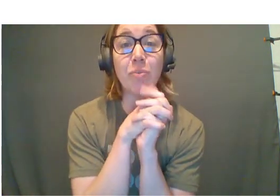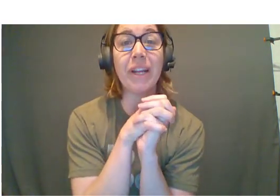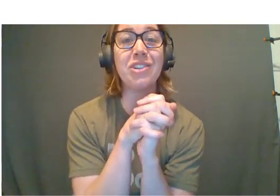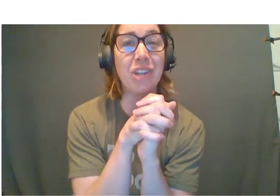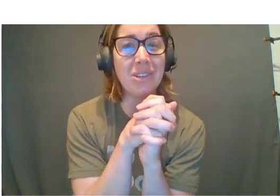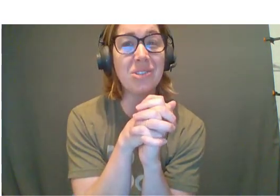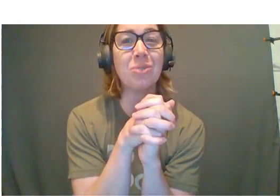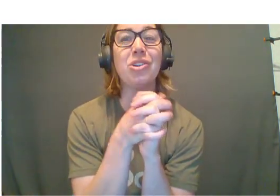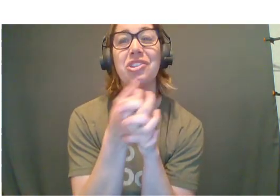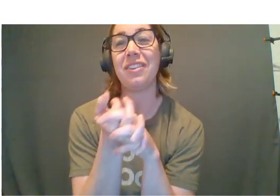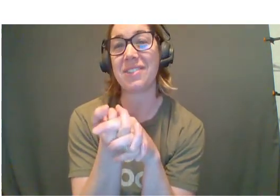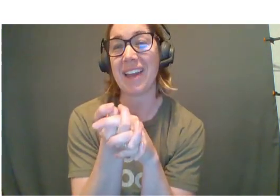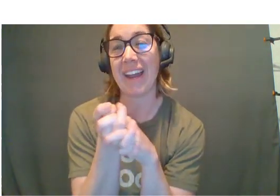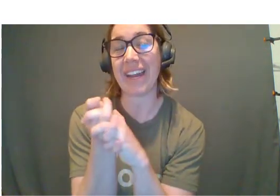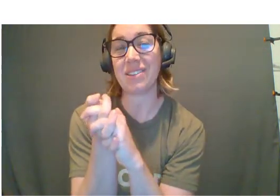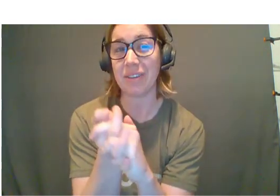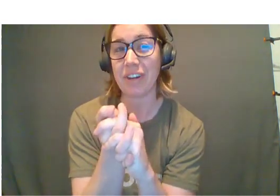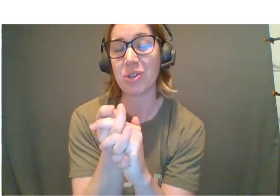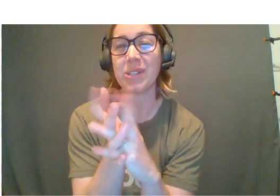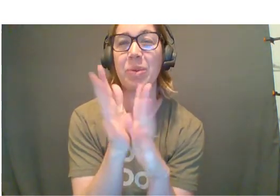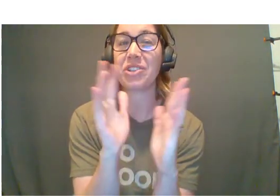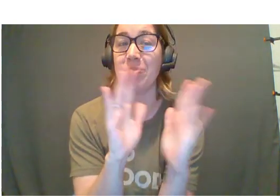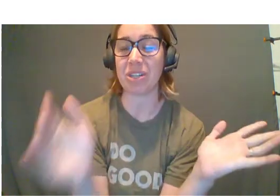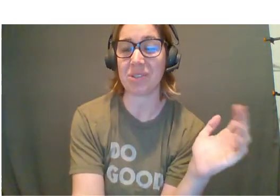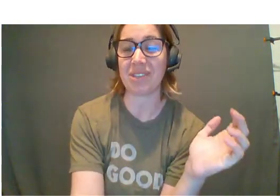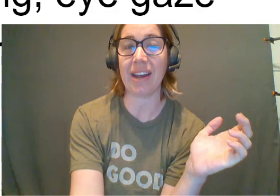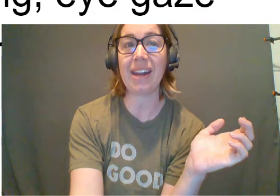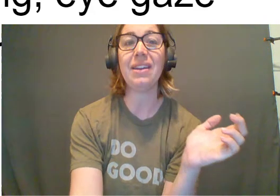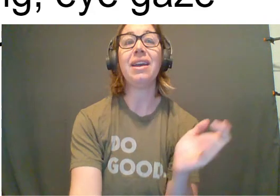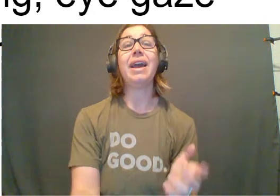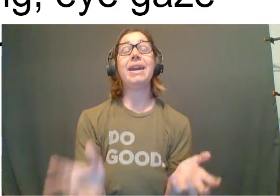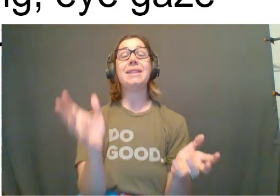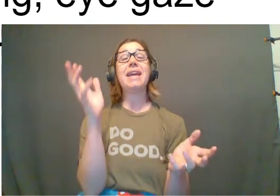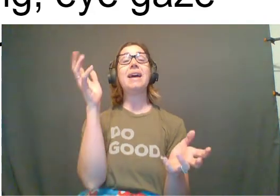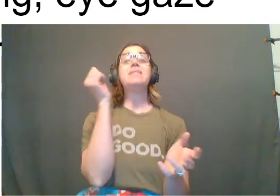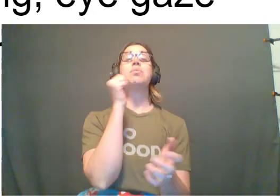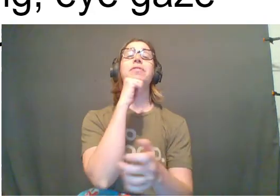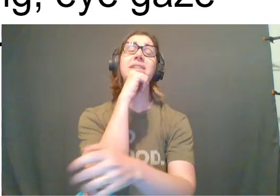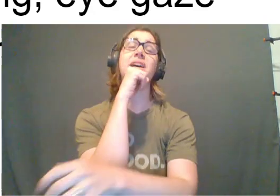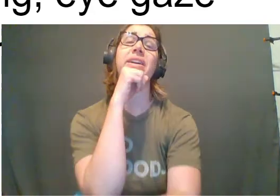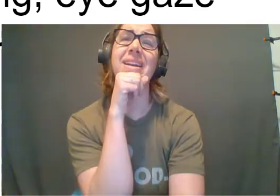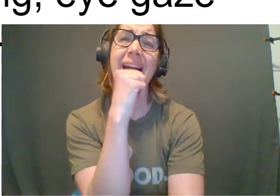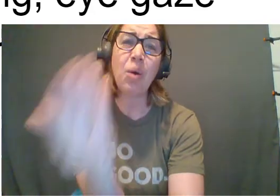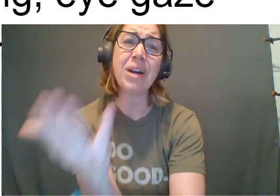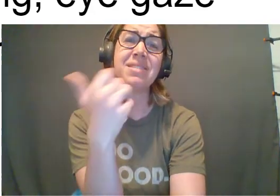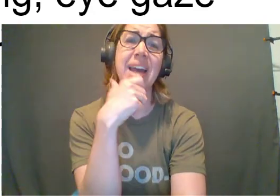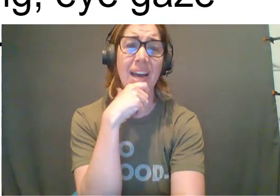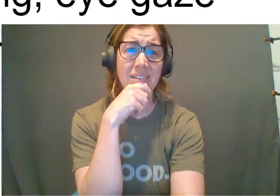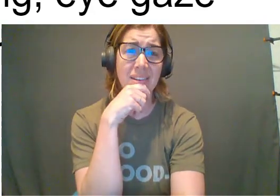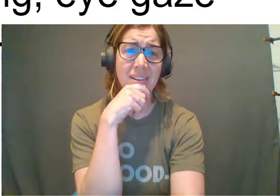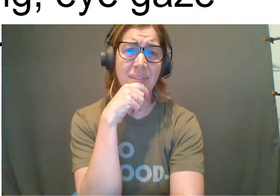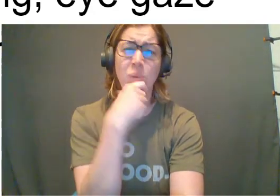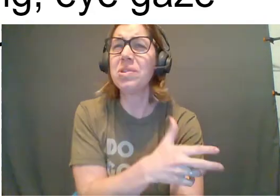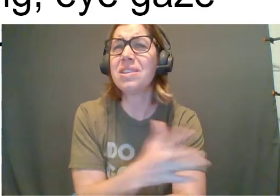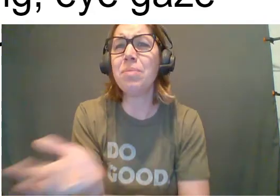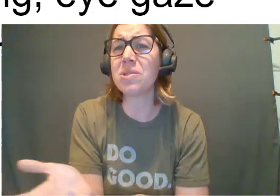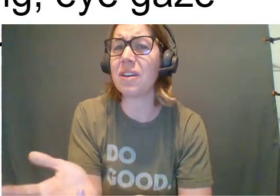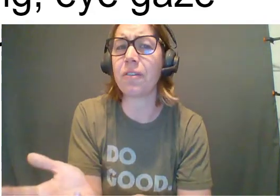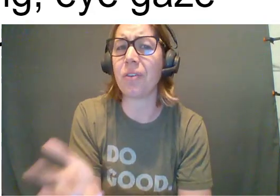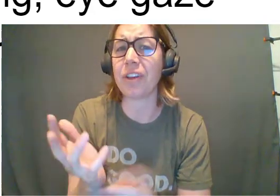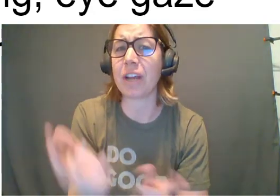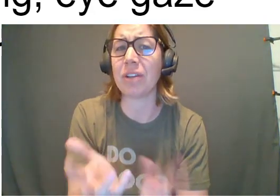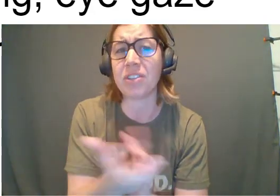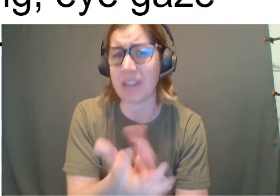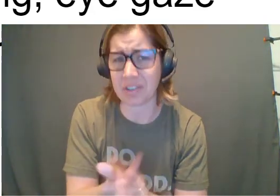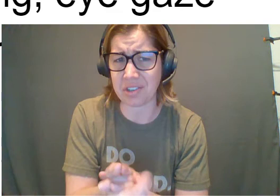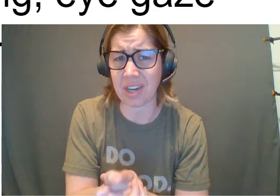yourself interpreting just the role shifts, the eye gaze, and the facial expression, but don't sign. And at the end, reflect on it. How was that? What was the most